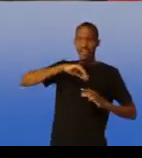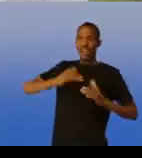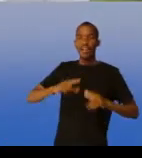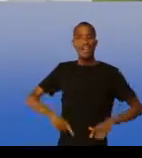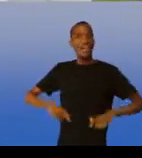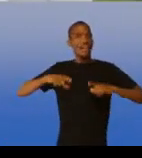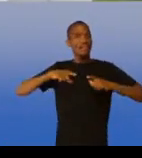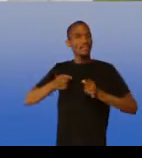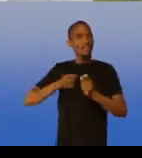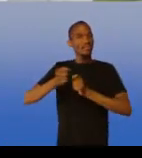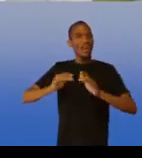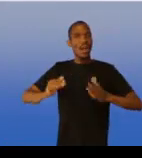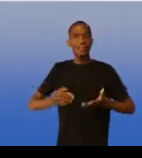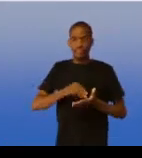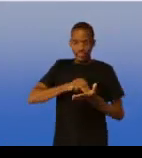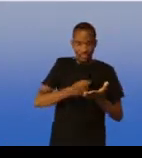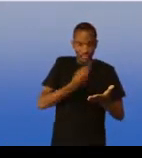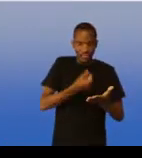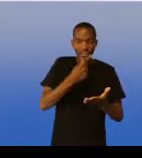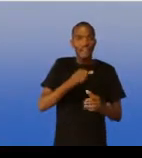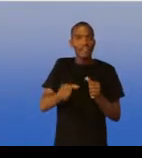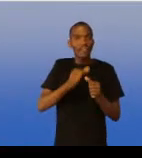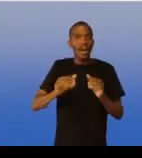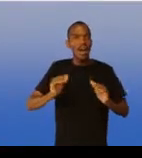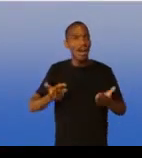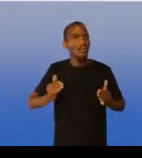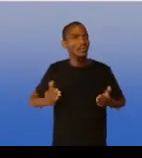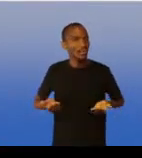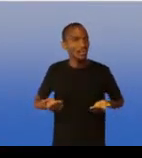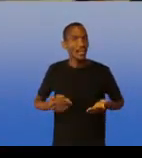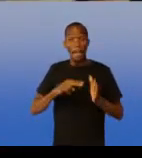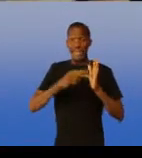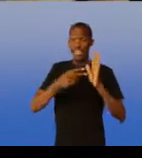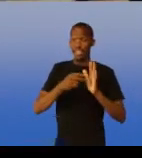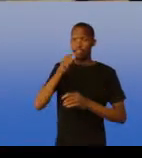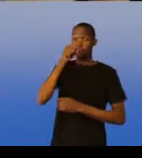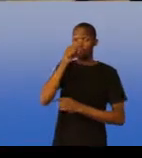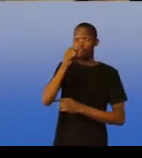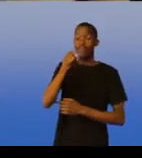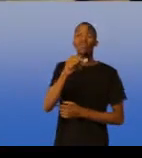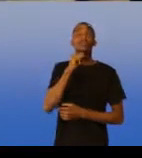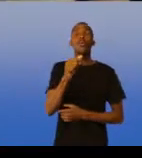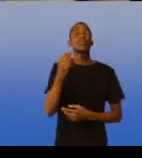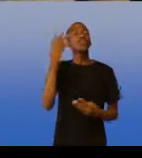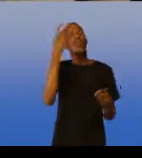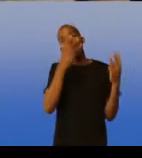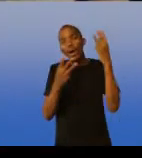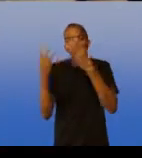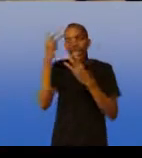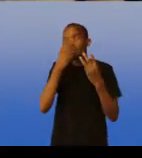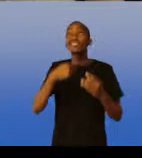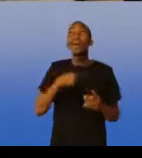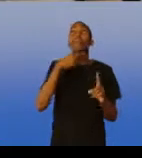the treatment that you can take and to do it immediately. It means we are no longer going to get worried about, I'm